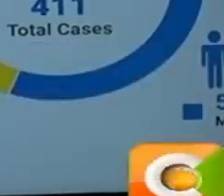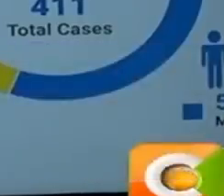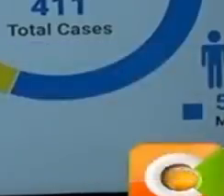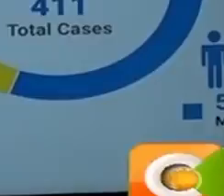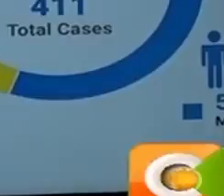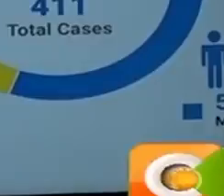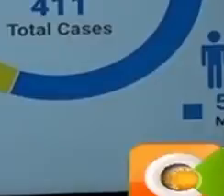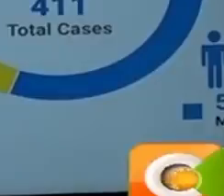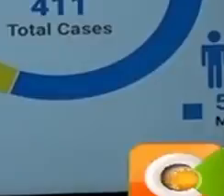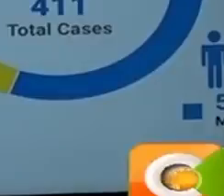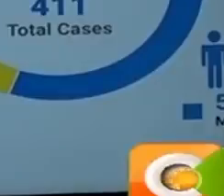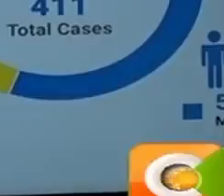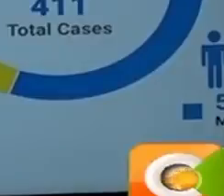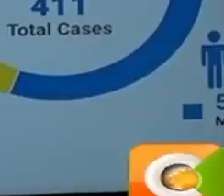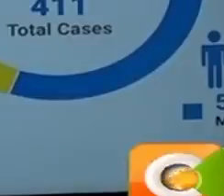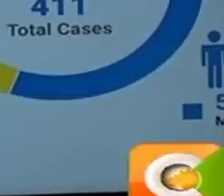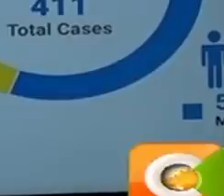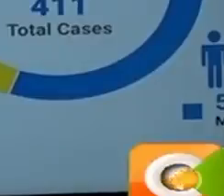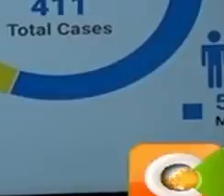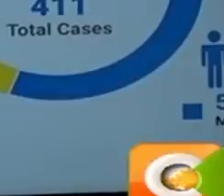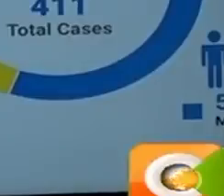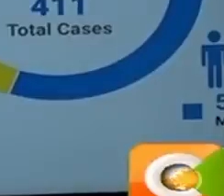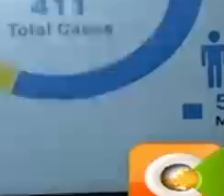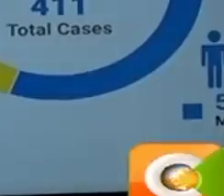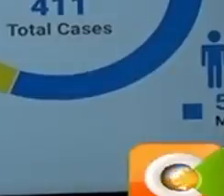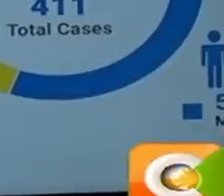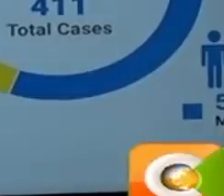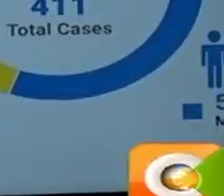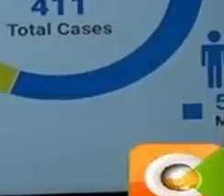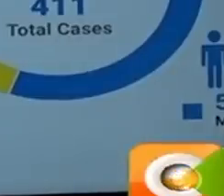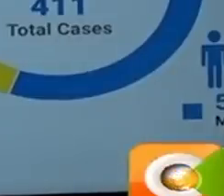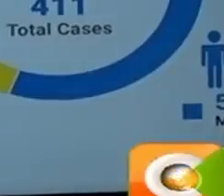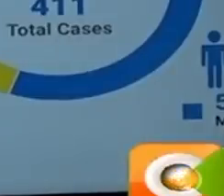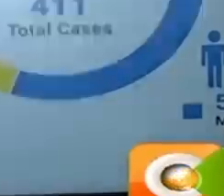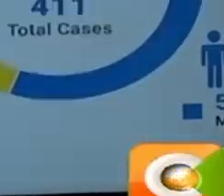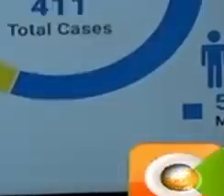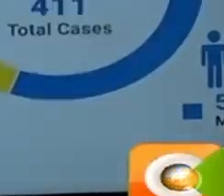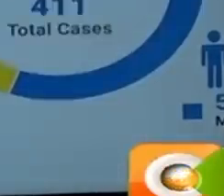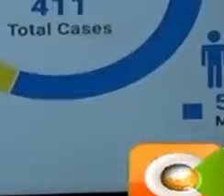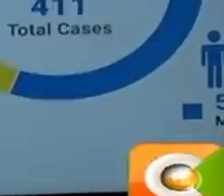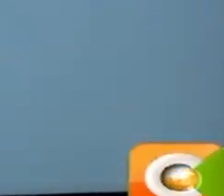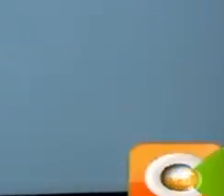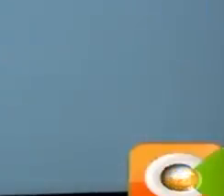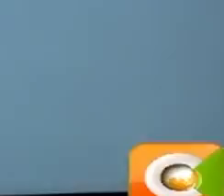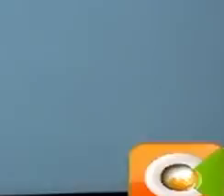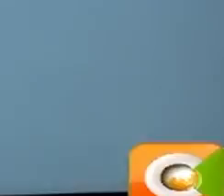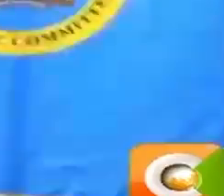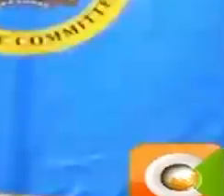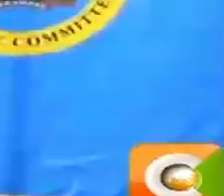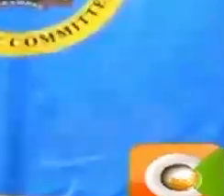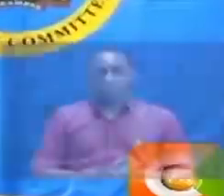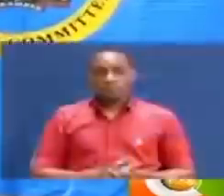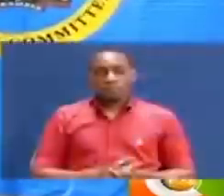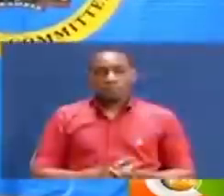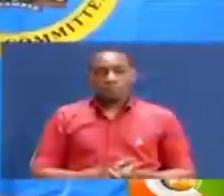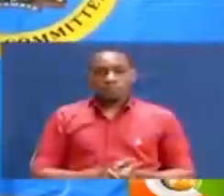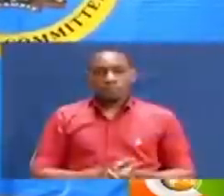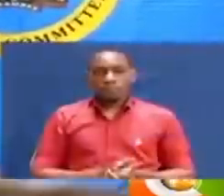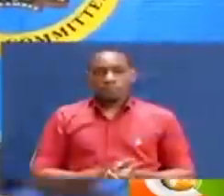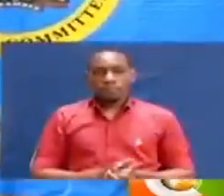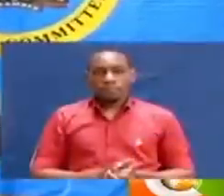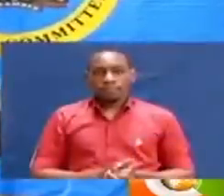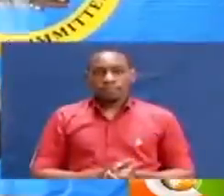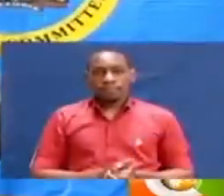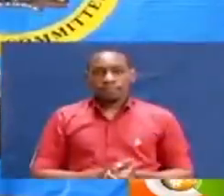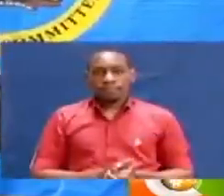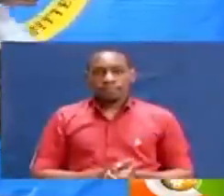group, 230 being male at about 56% of the cases. Now,